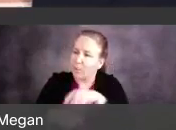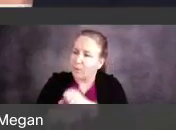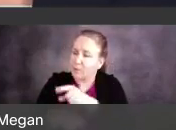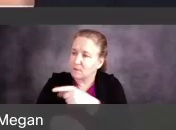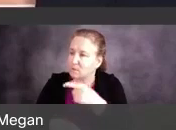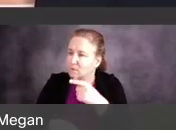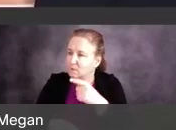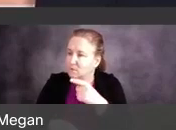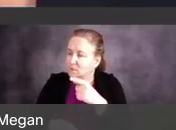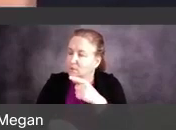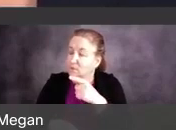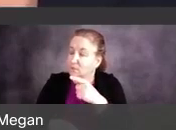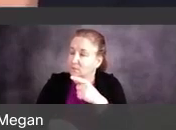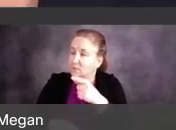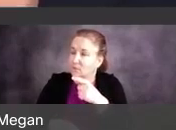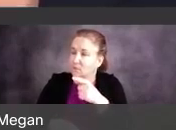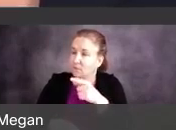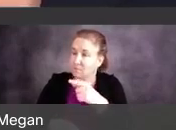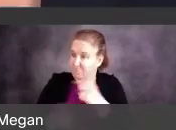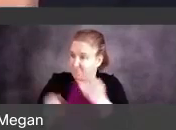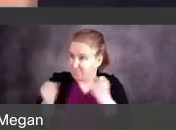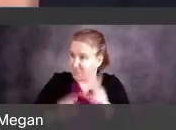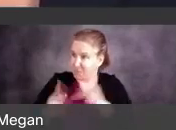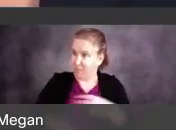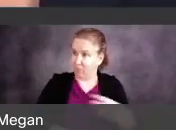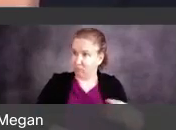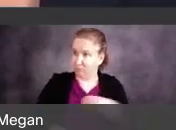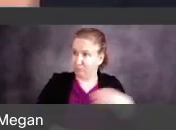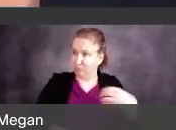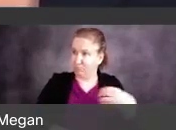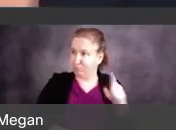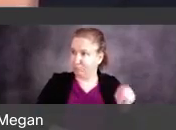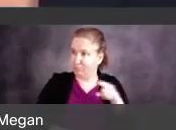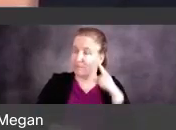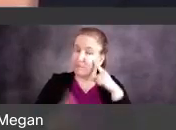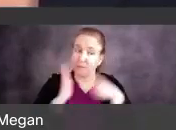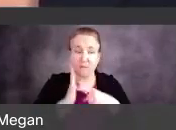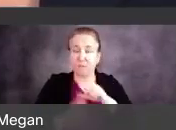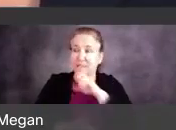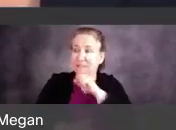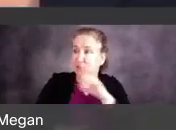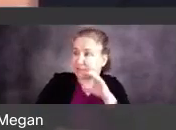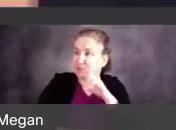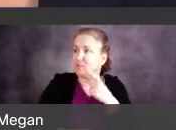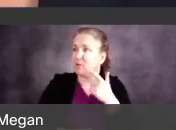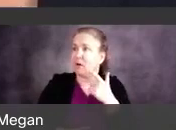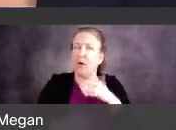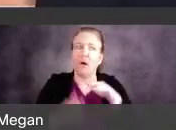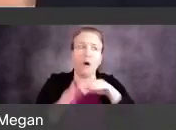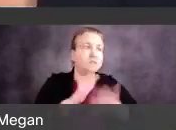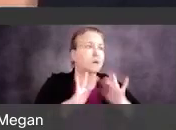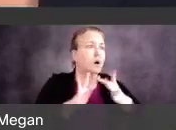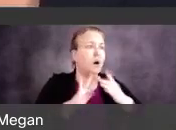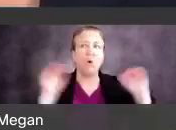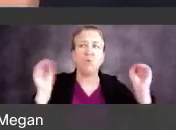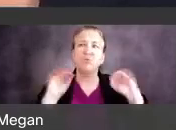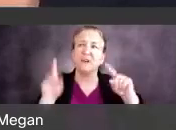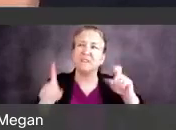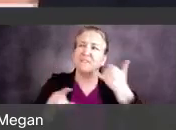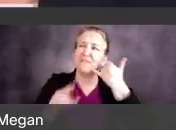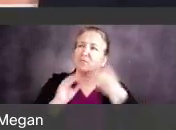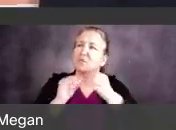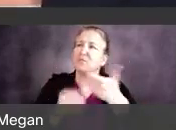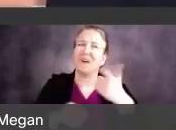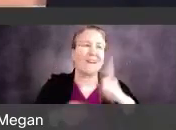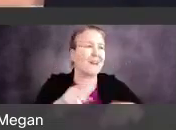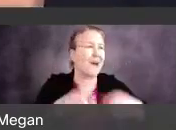a response to, have you gotten a lot of complaints from, for instance, senior citizens who have no access to the internet and can't